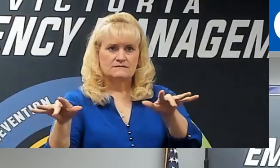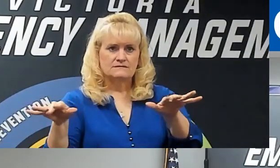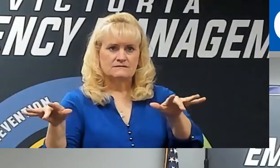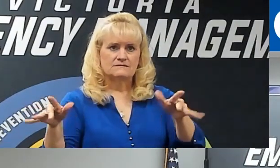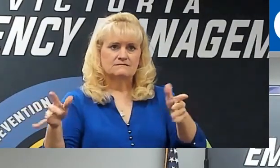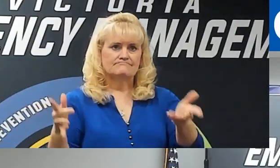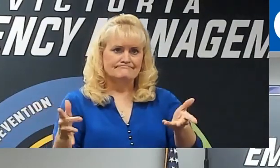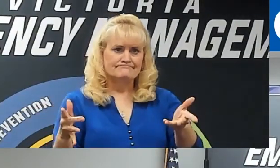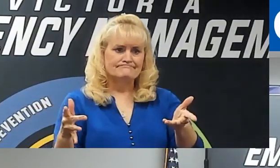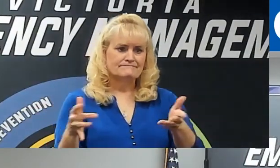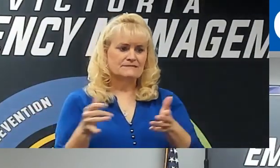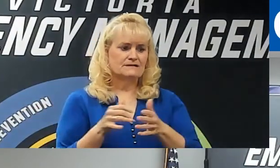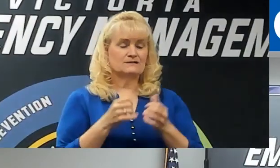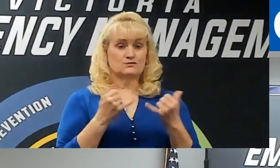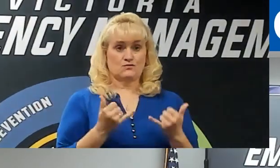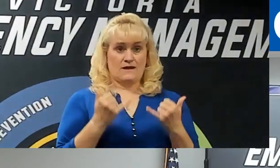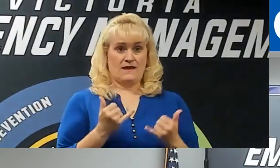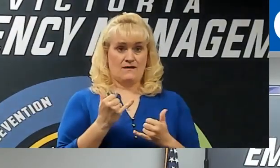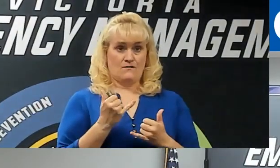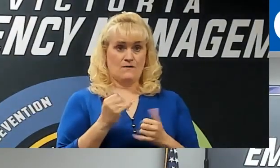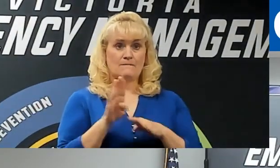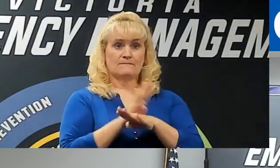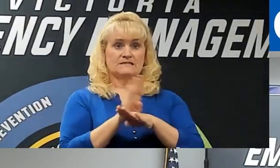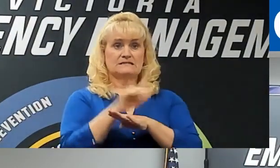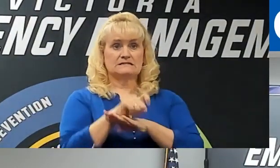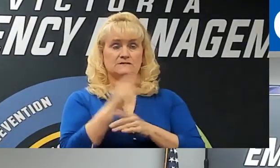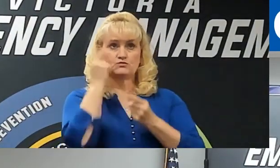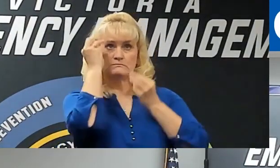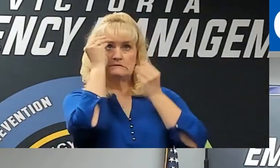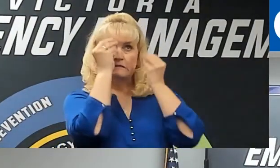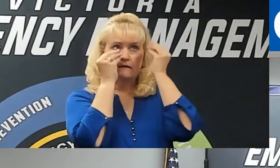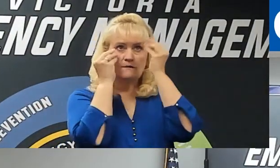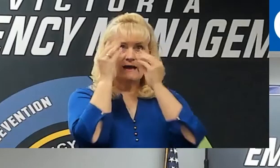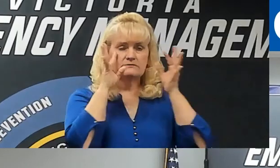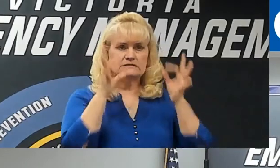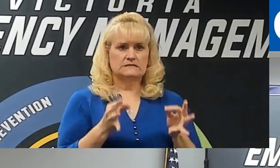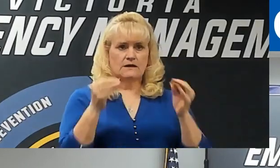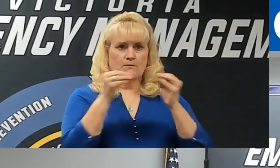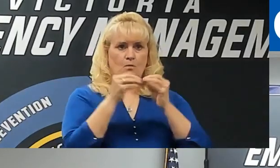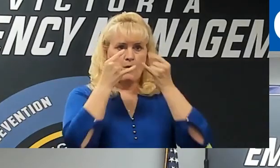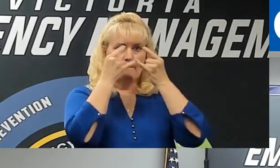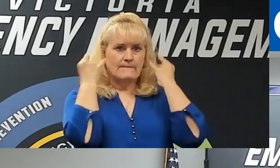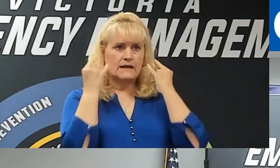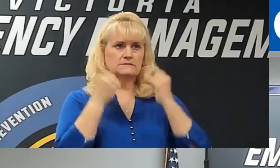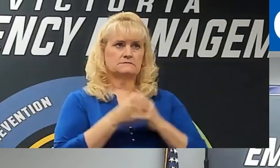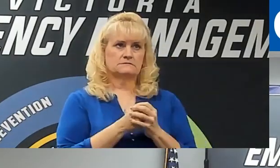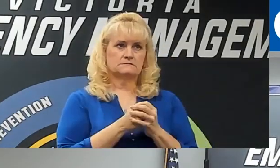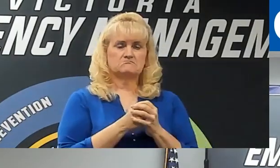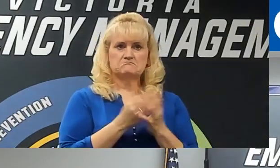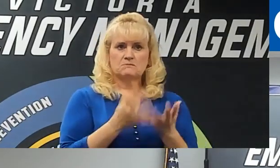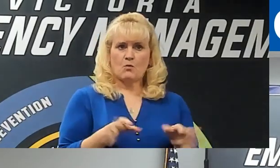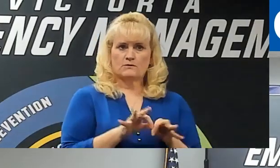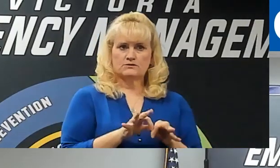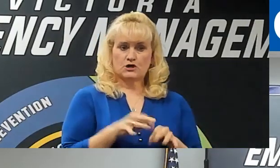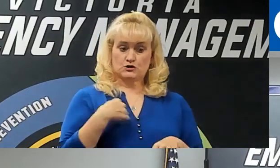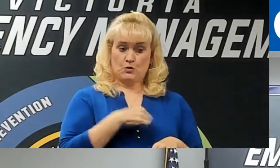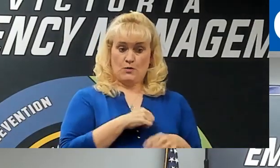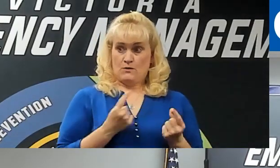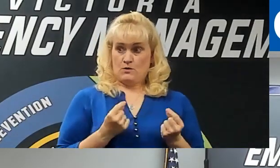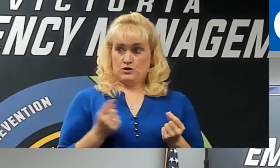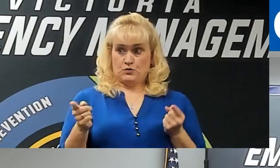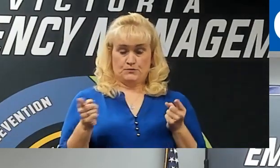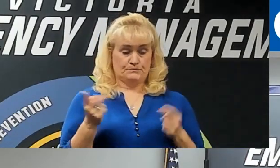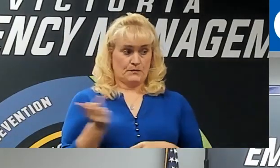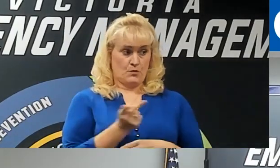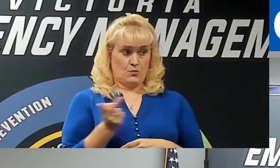to think about what their policies are. And to that end, we have reached out, the judge and I have